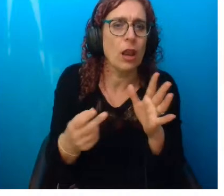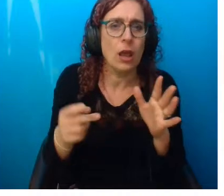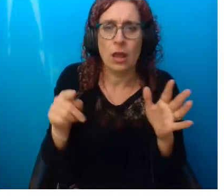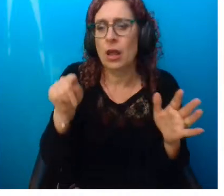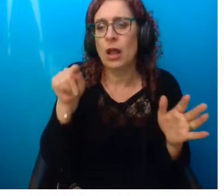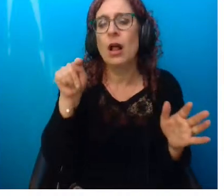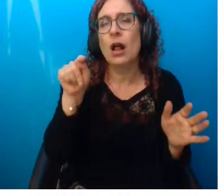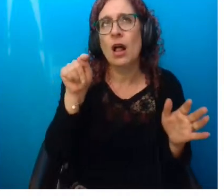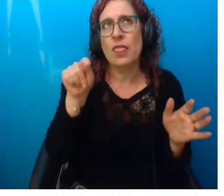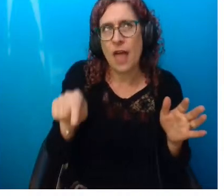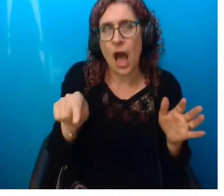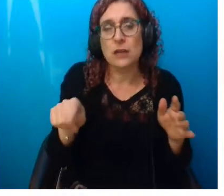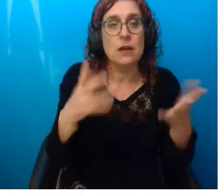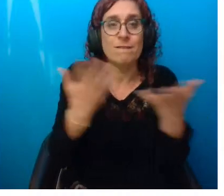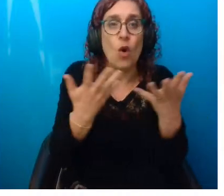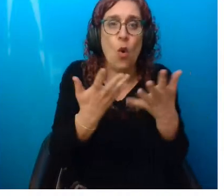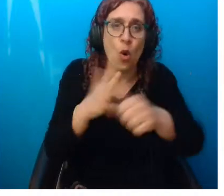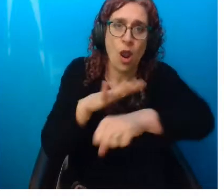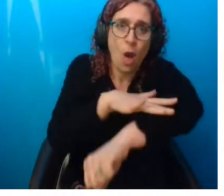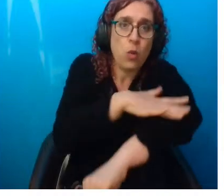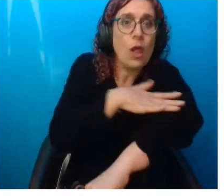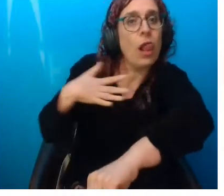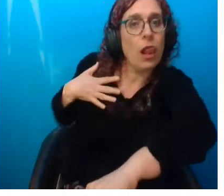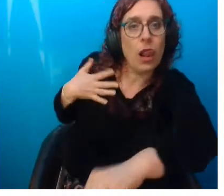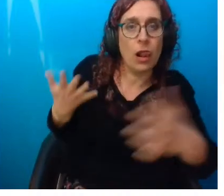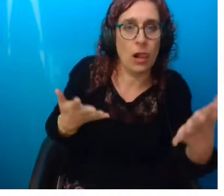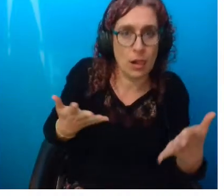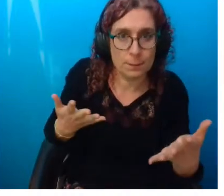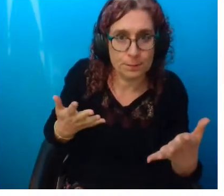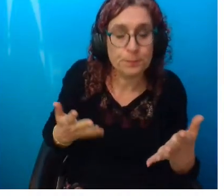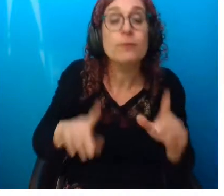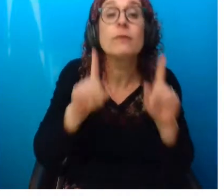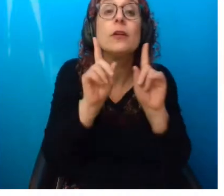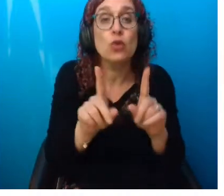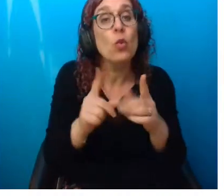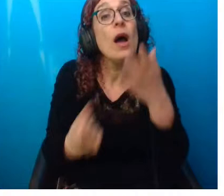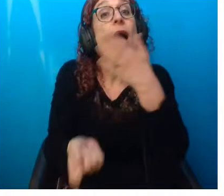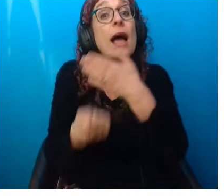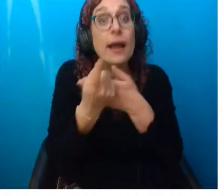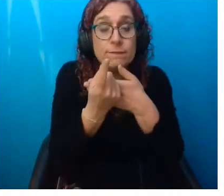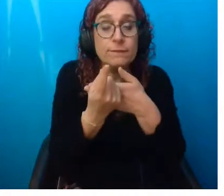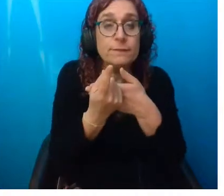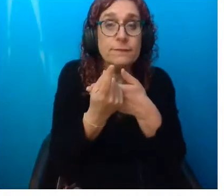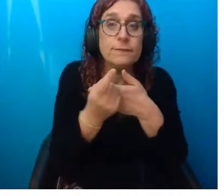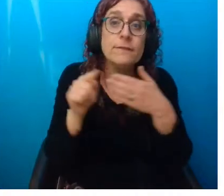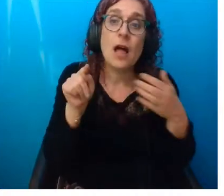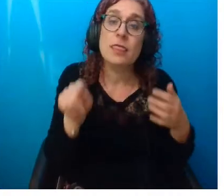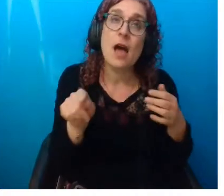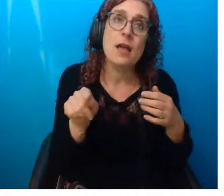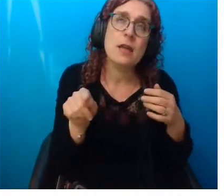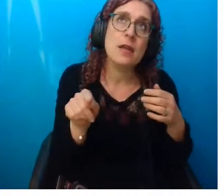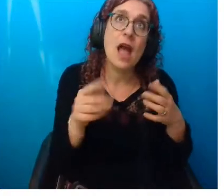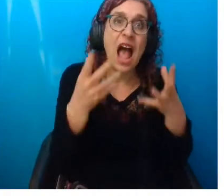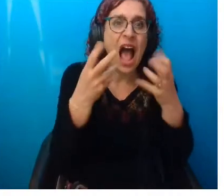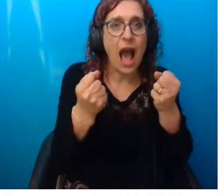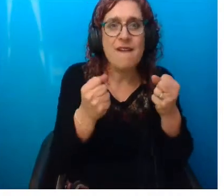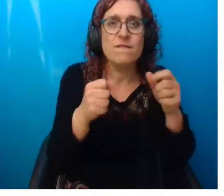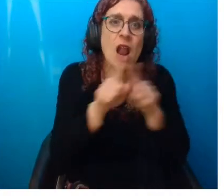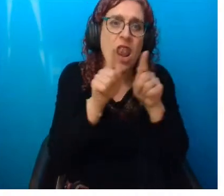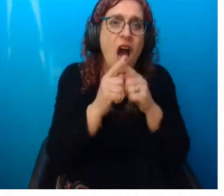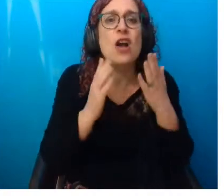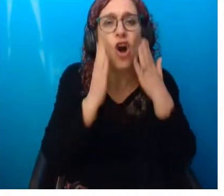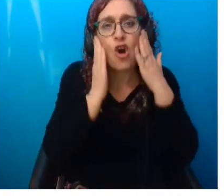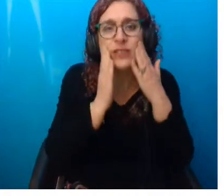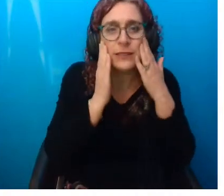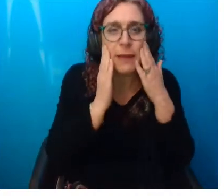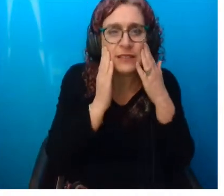localized areas of eczema, particularly if they have associated it with a cosmetic practice, a